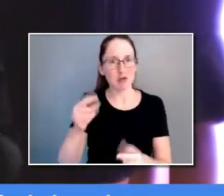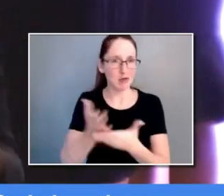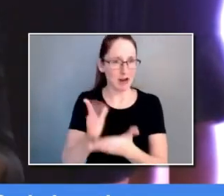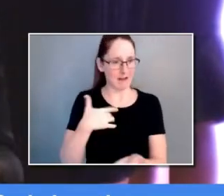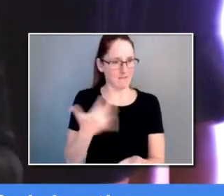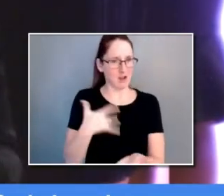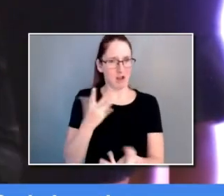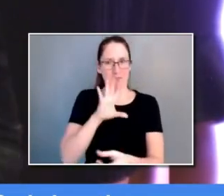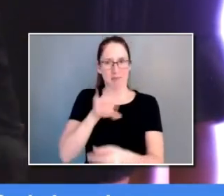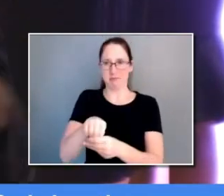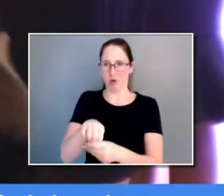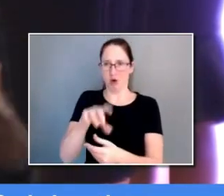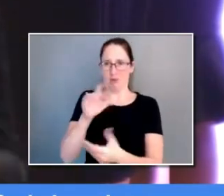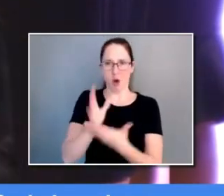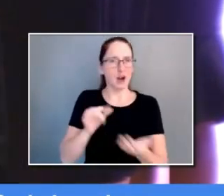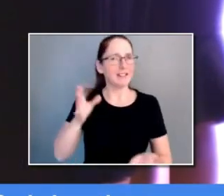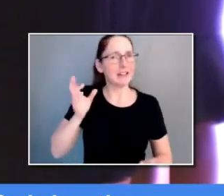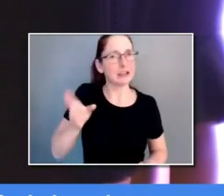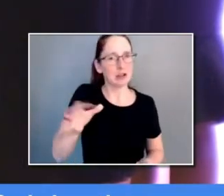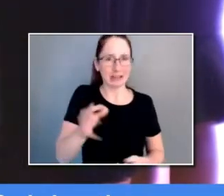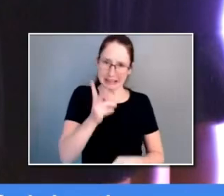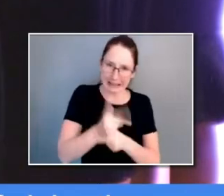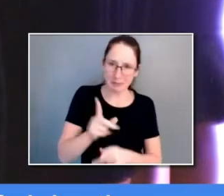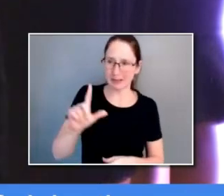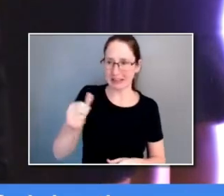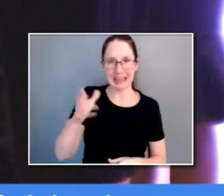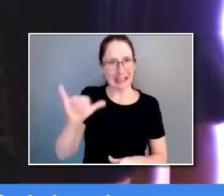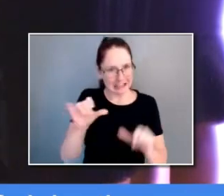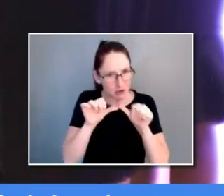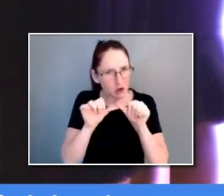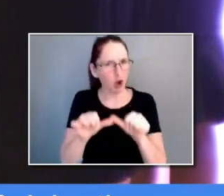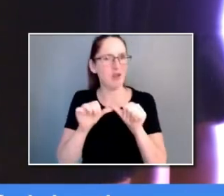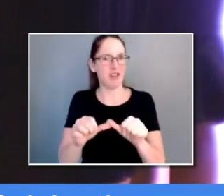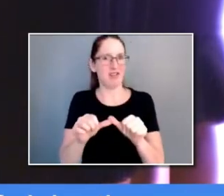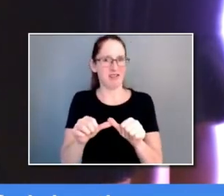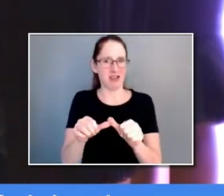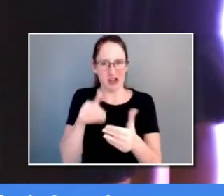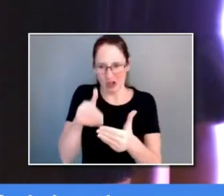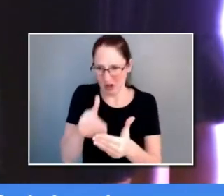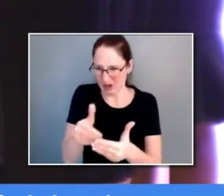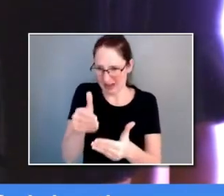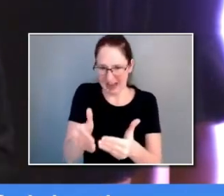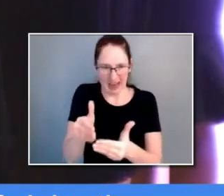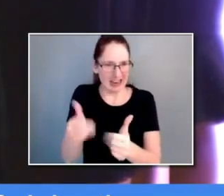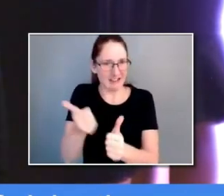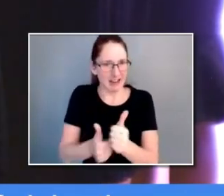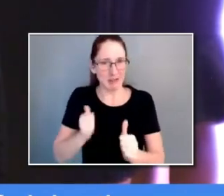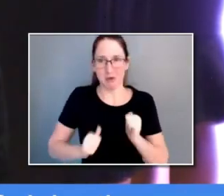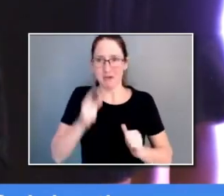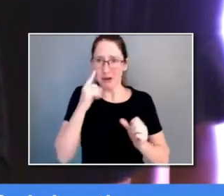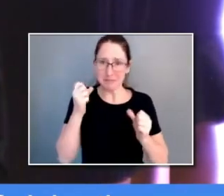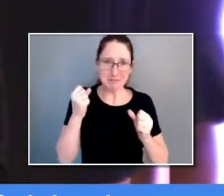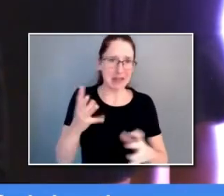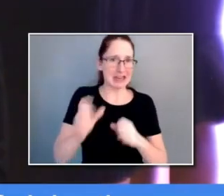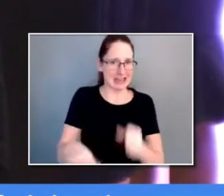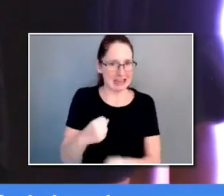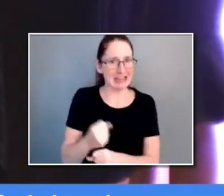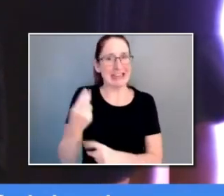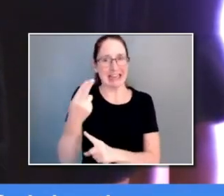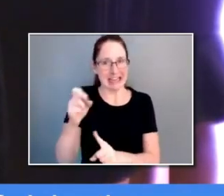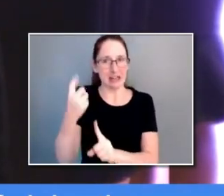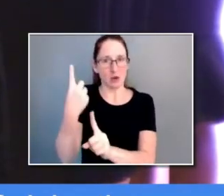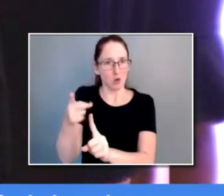of history and keeping the legacy going on. Right near the end of every performance for many years, he would be the one that